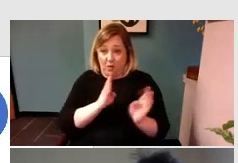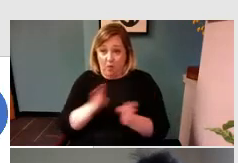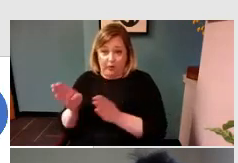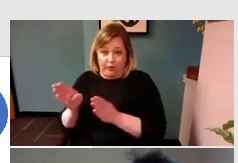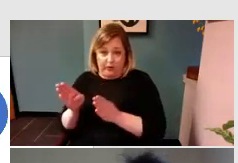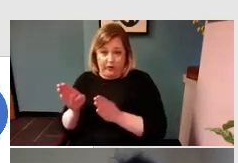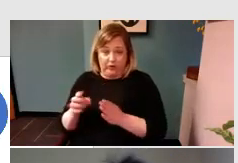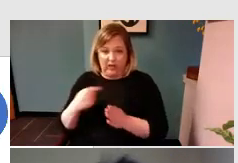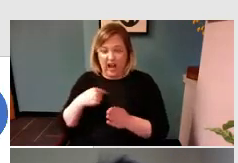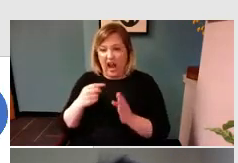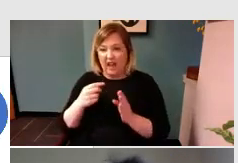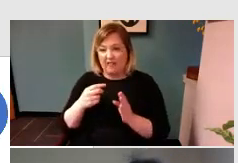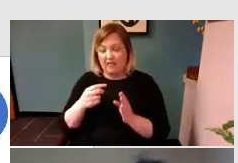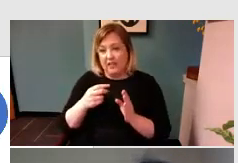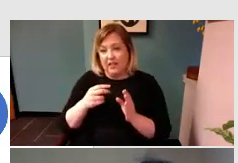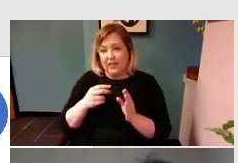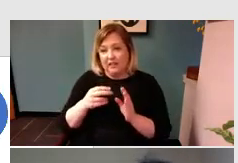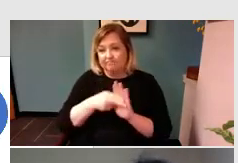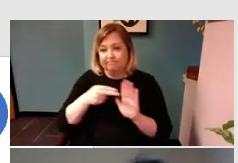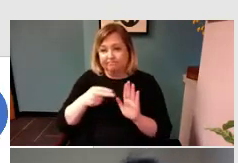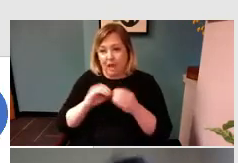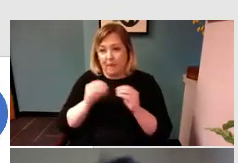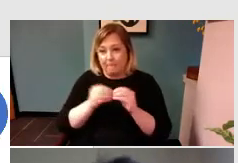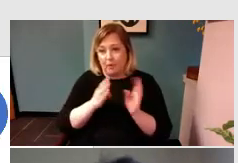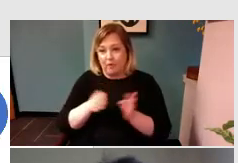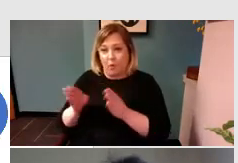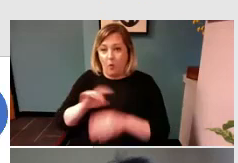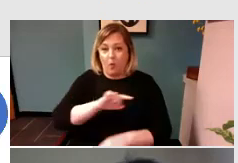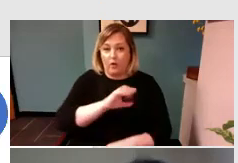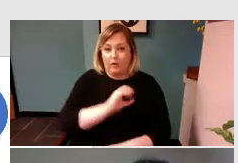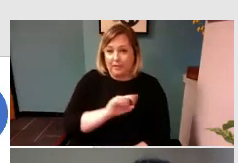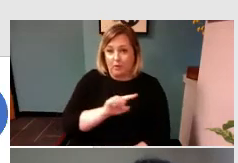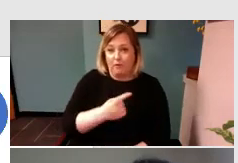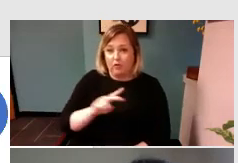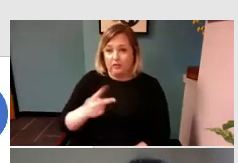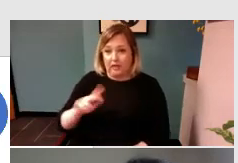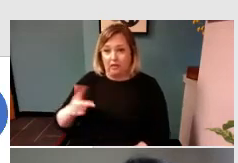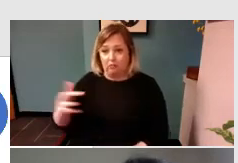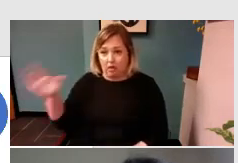so on. So you can imagine a data structure that takes in,